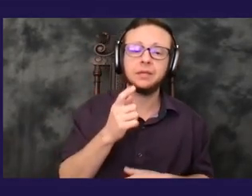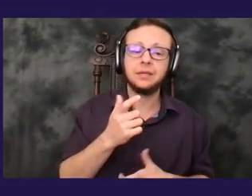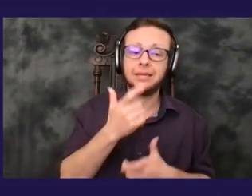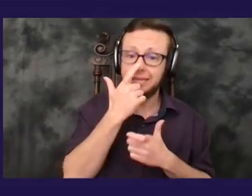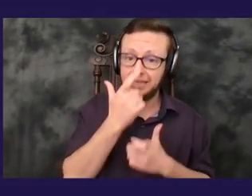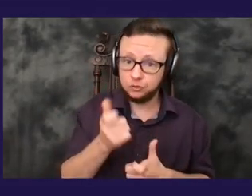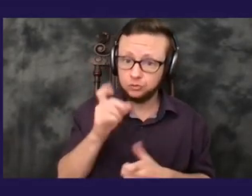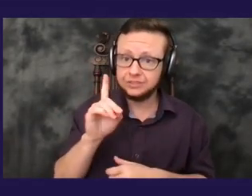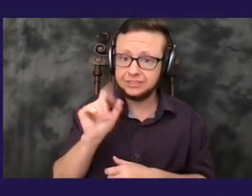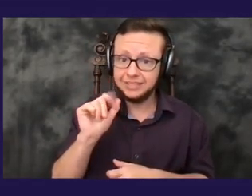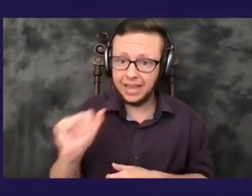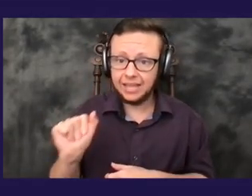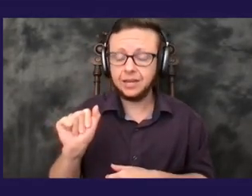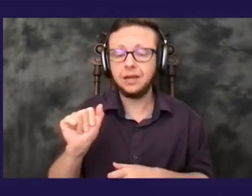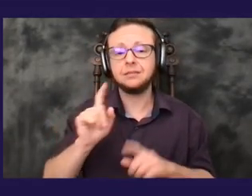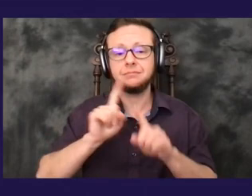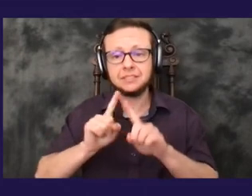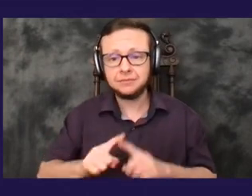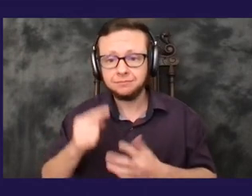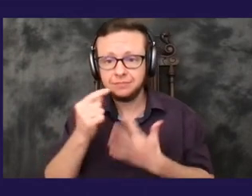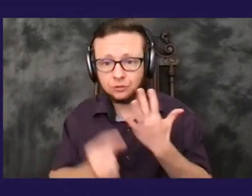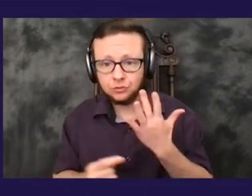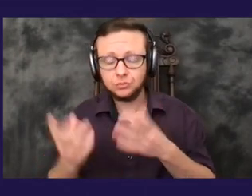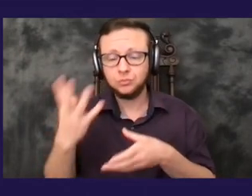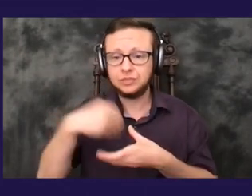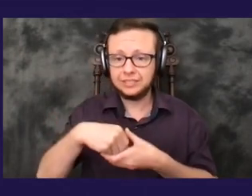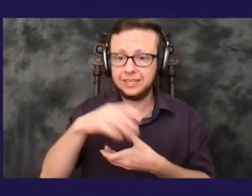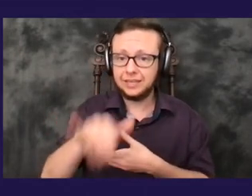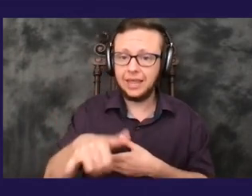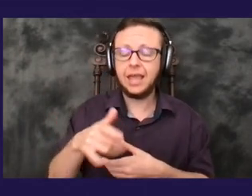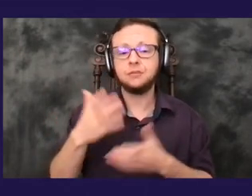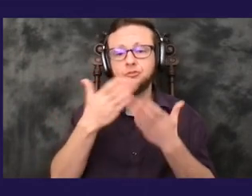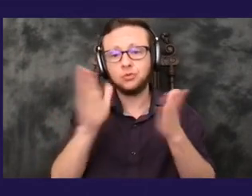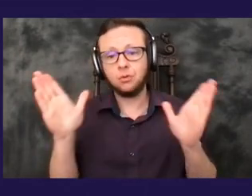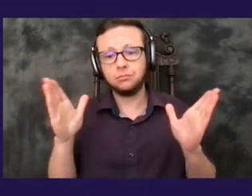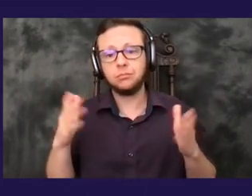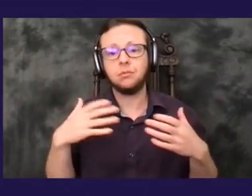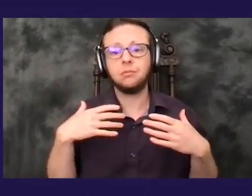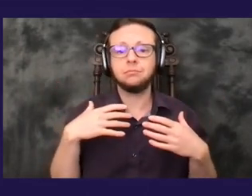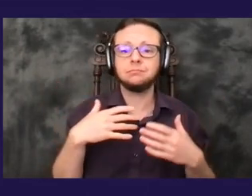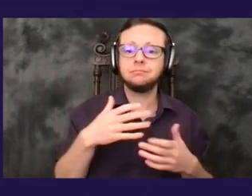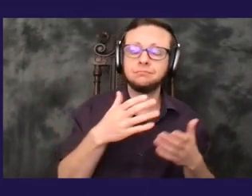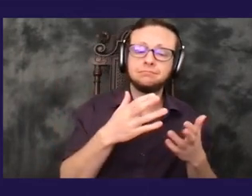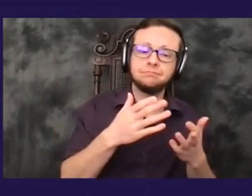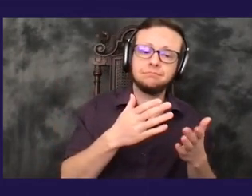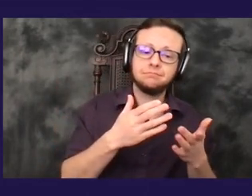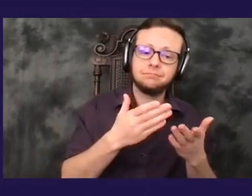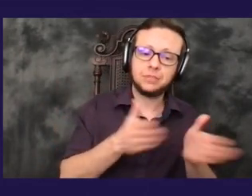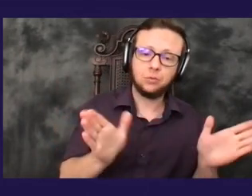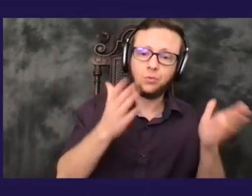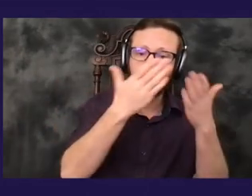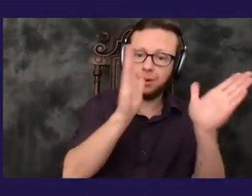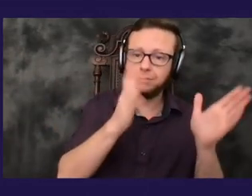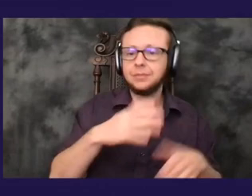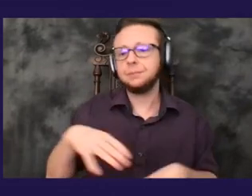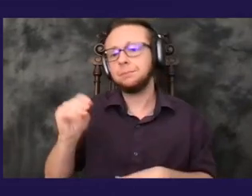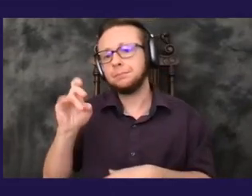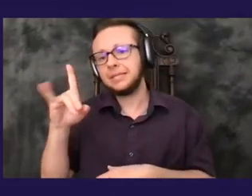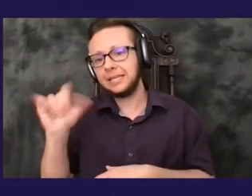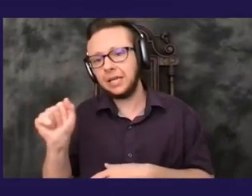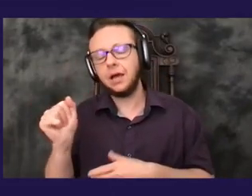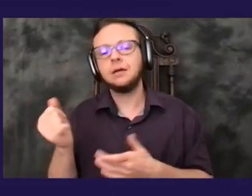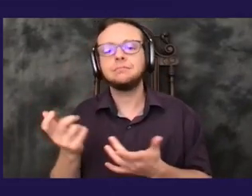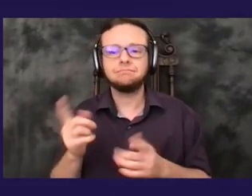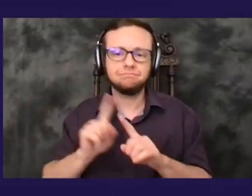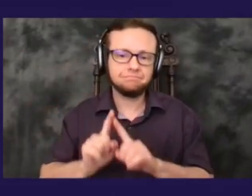the denominators at some level in the general public and the media is a piece that doesn't often get talked about, and so much more to talk about in there.